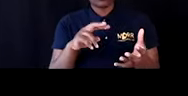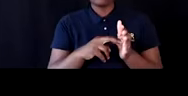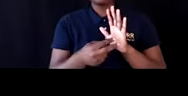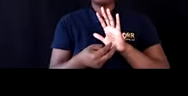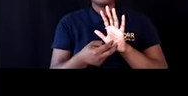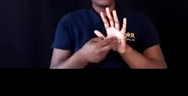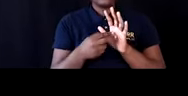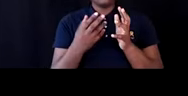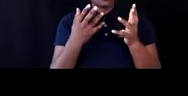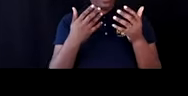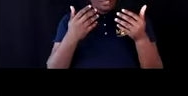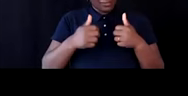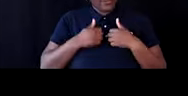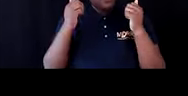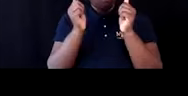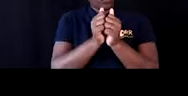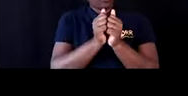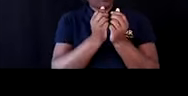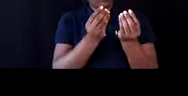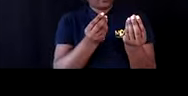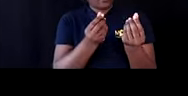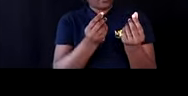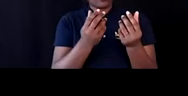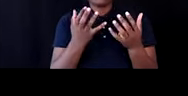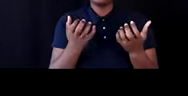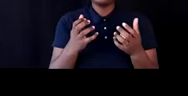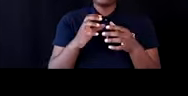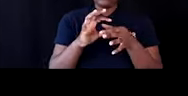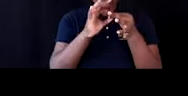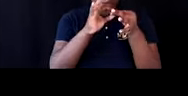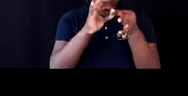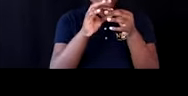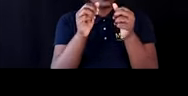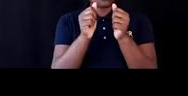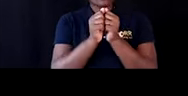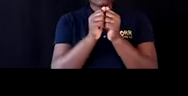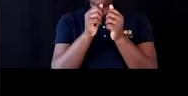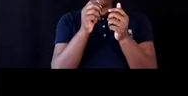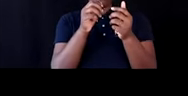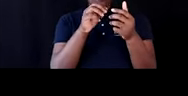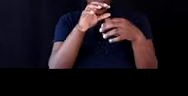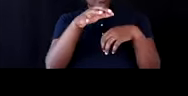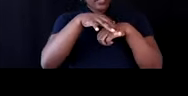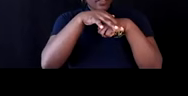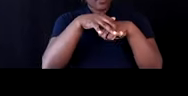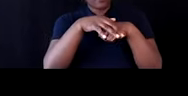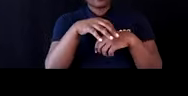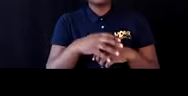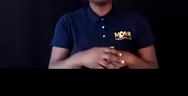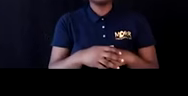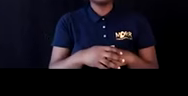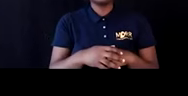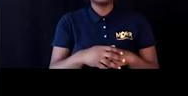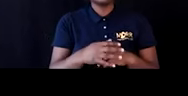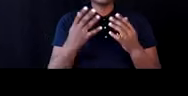to return to a relationship with a sovereignty, political sovereignty, to right the colonial relationship, as an